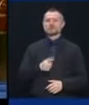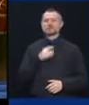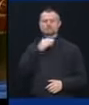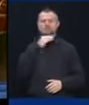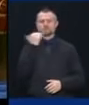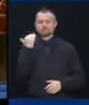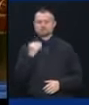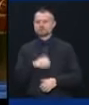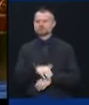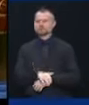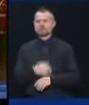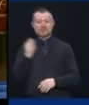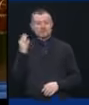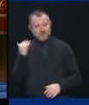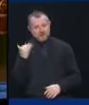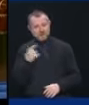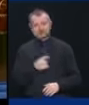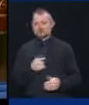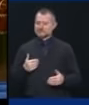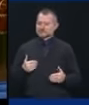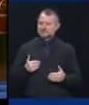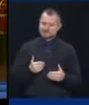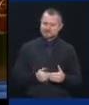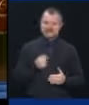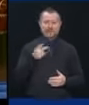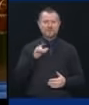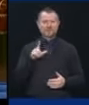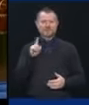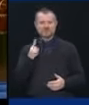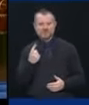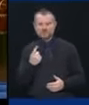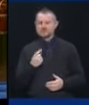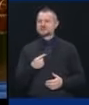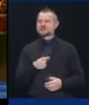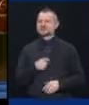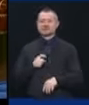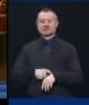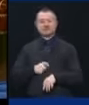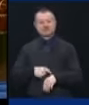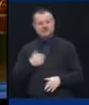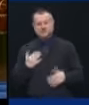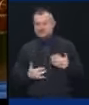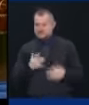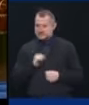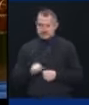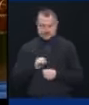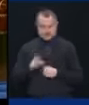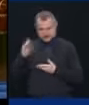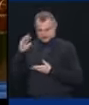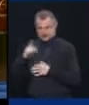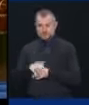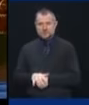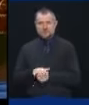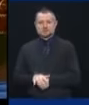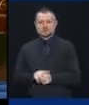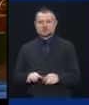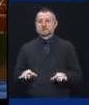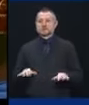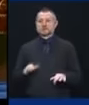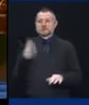he's coming down to it. He only has a few days left on the budget, and you can see the stress on his